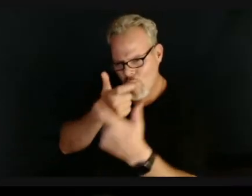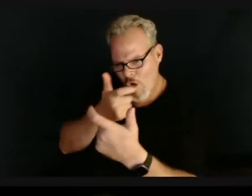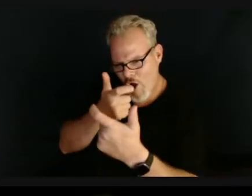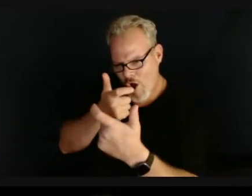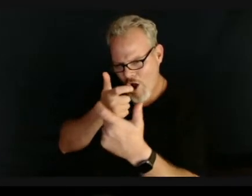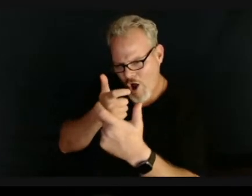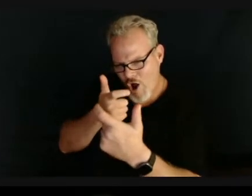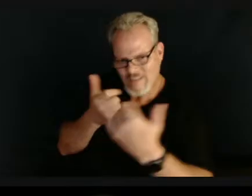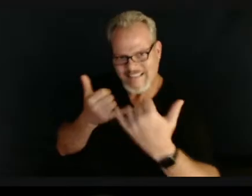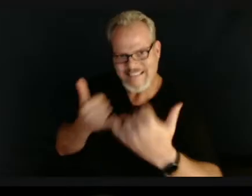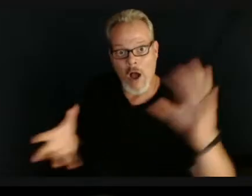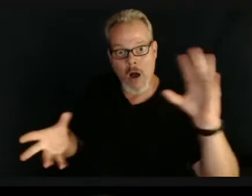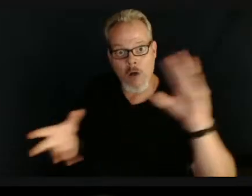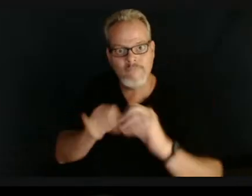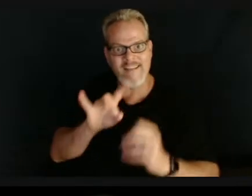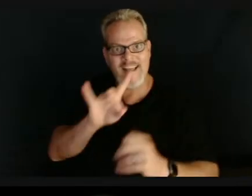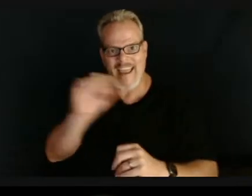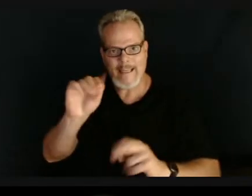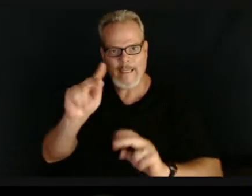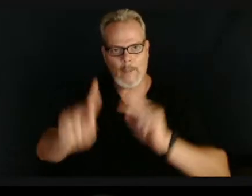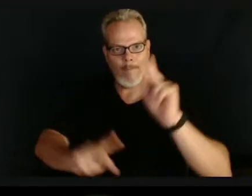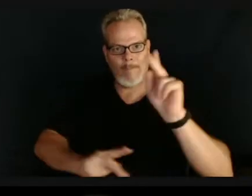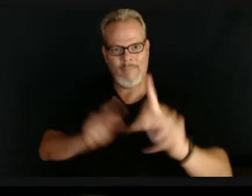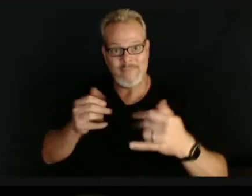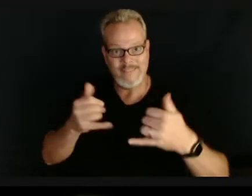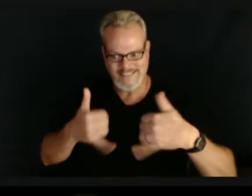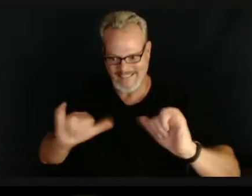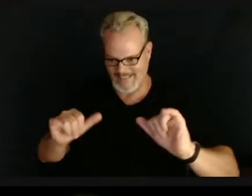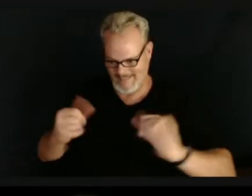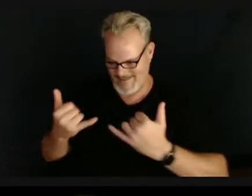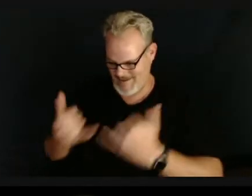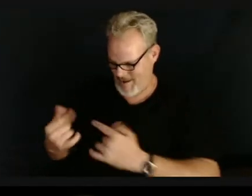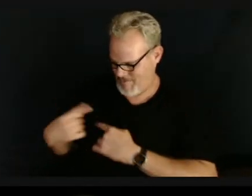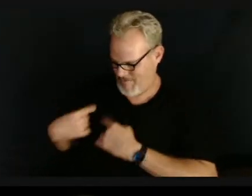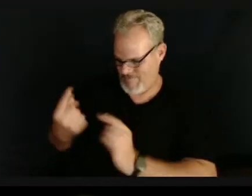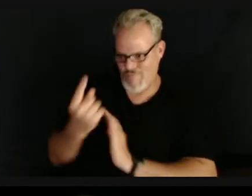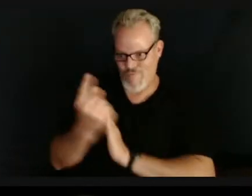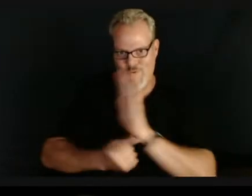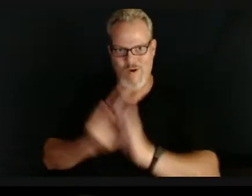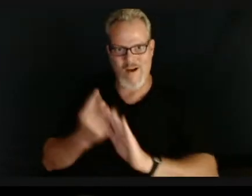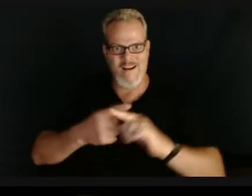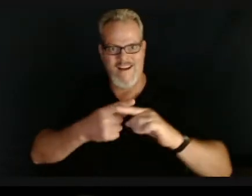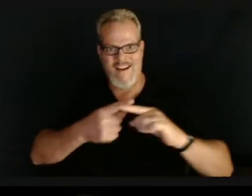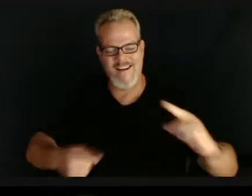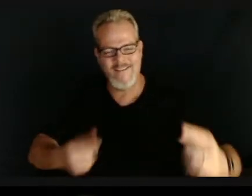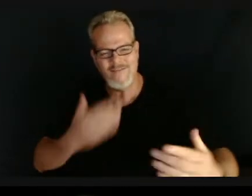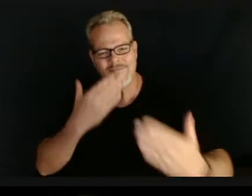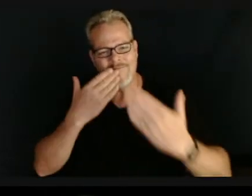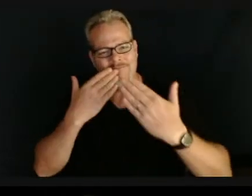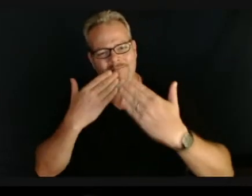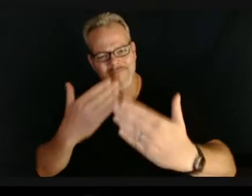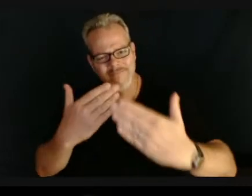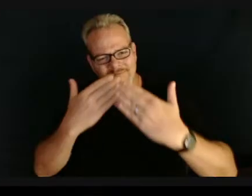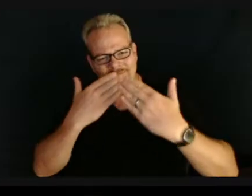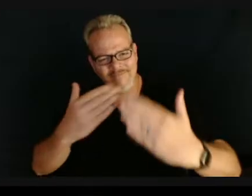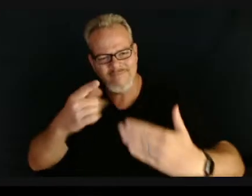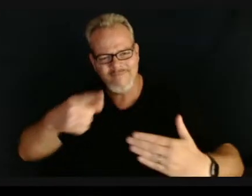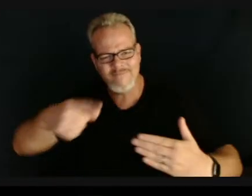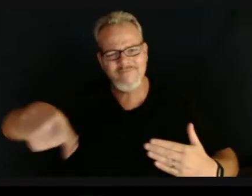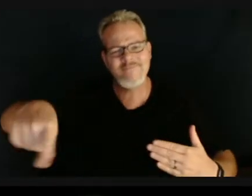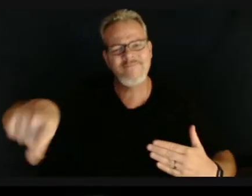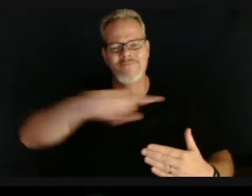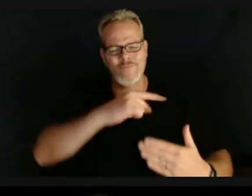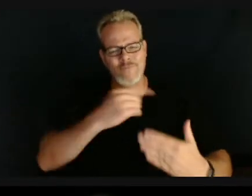upwards of 80 people watching us live, still an hour and a half in. Mahalo to you guys and to everyone catching us on the replay as well.